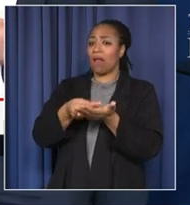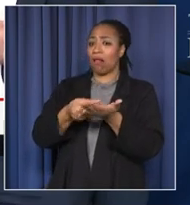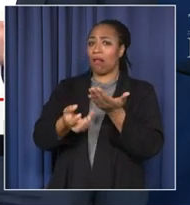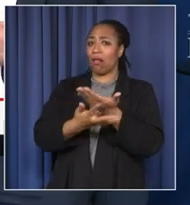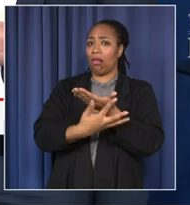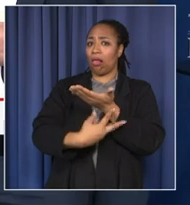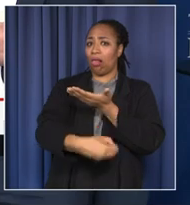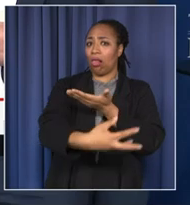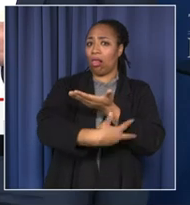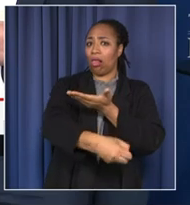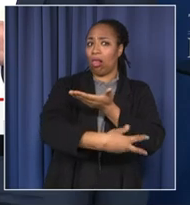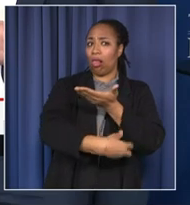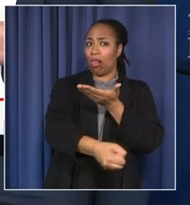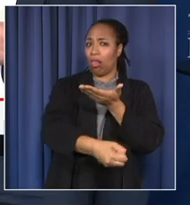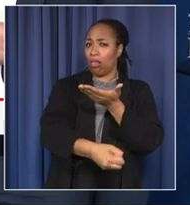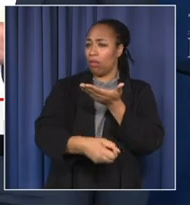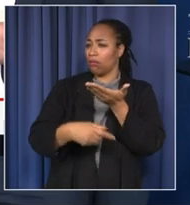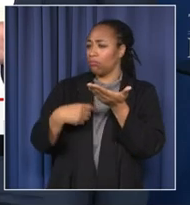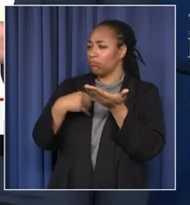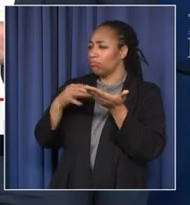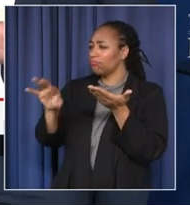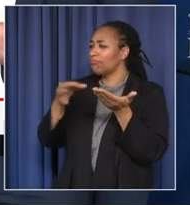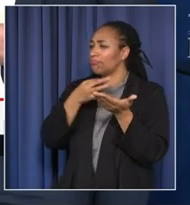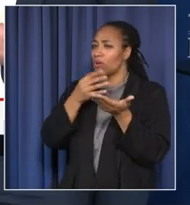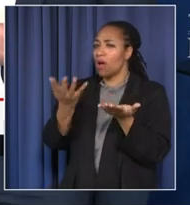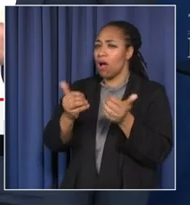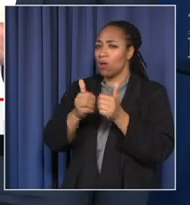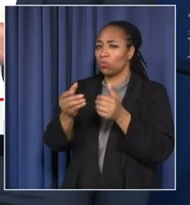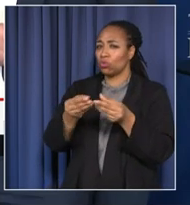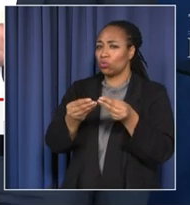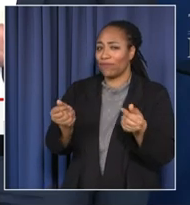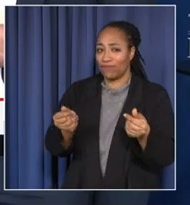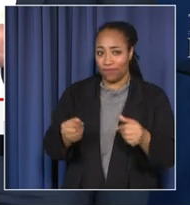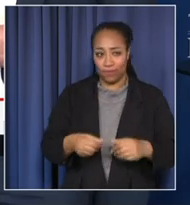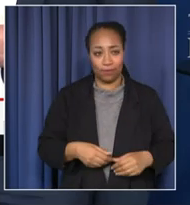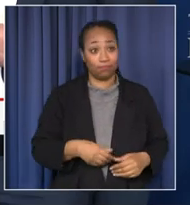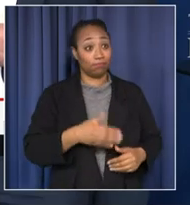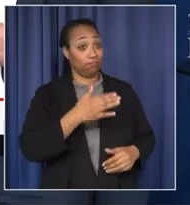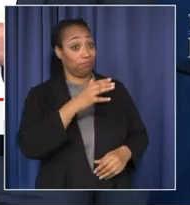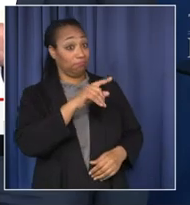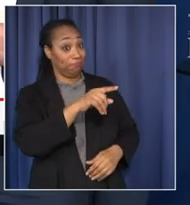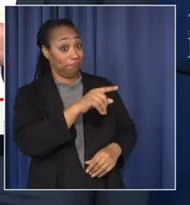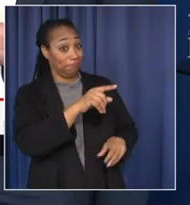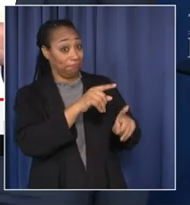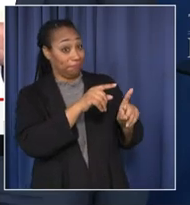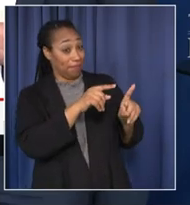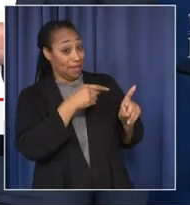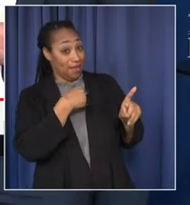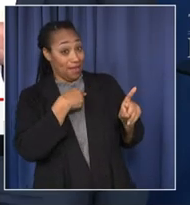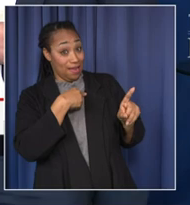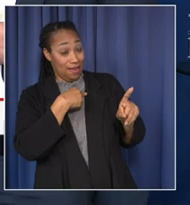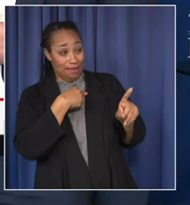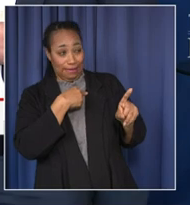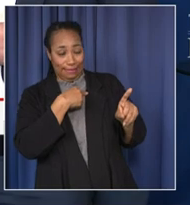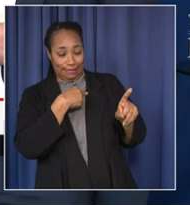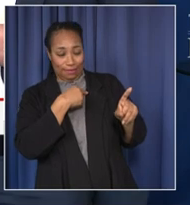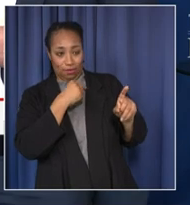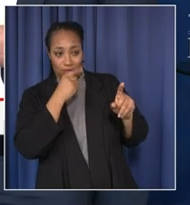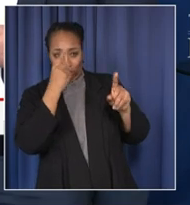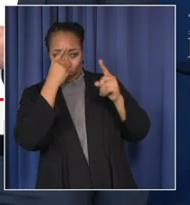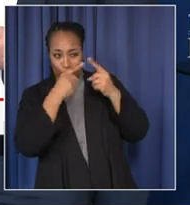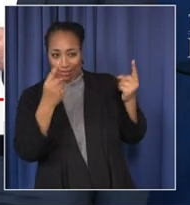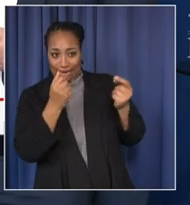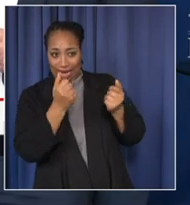I don't know if I would agree with everything that was said in that question, but I will say this,